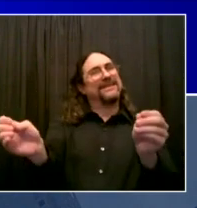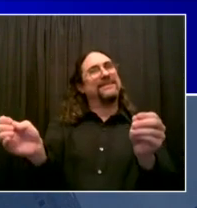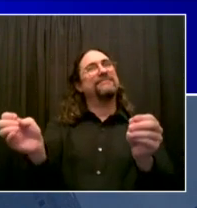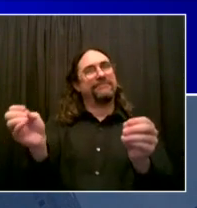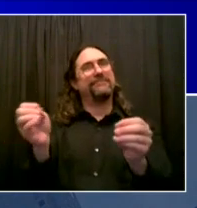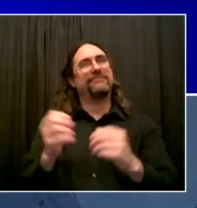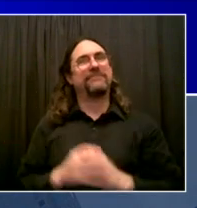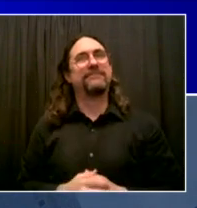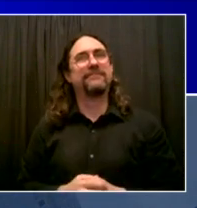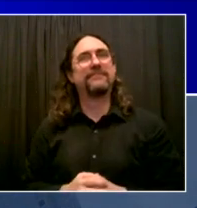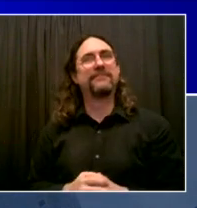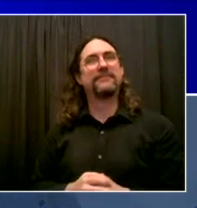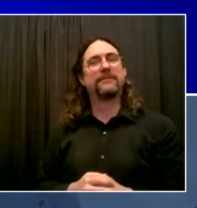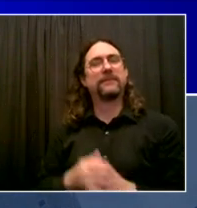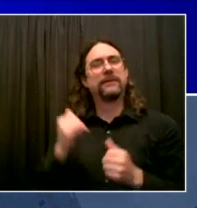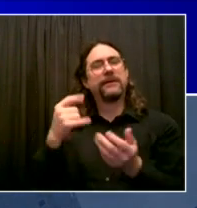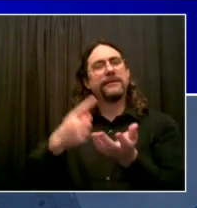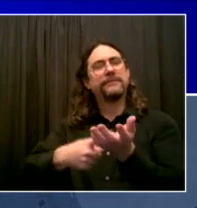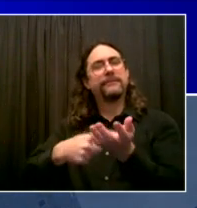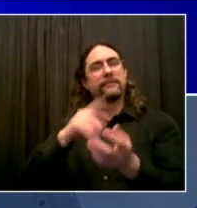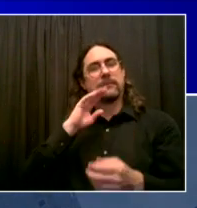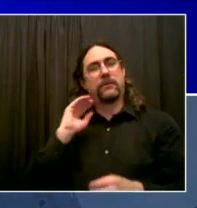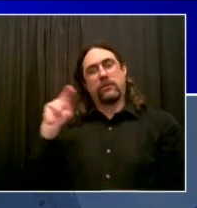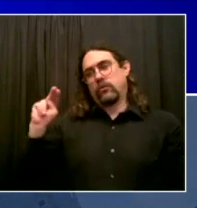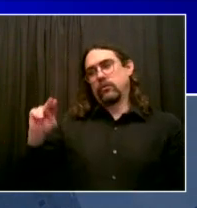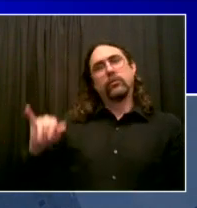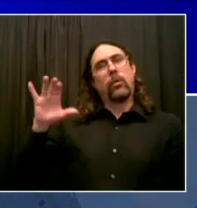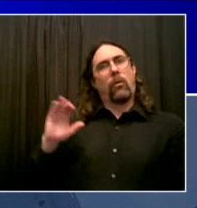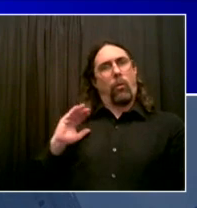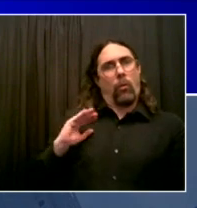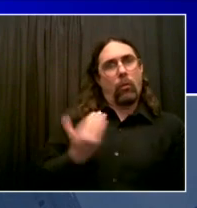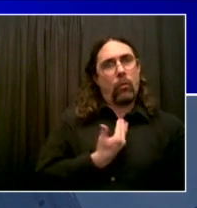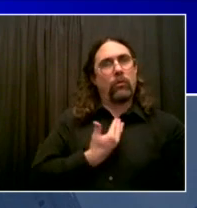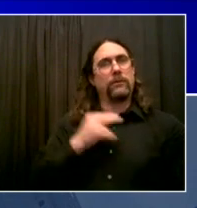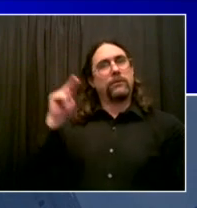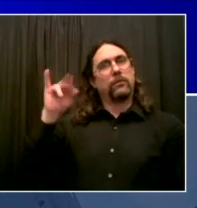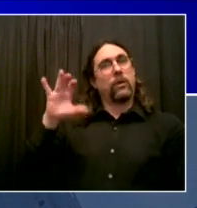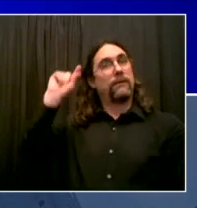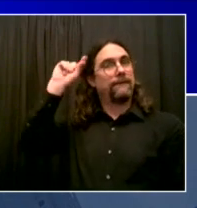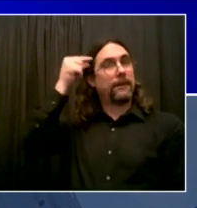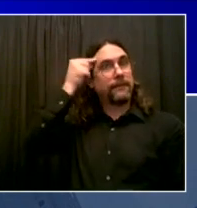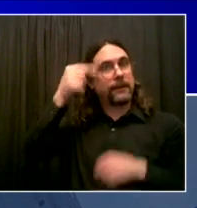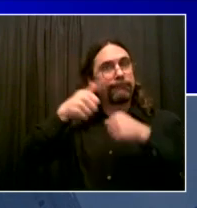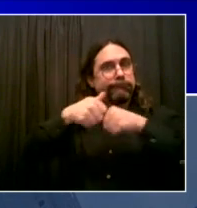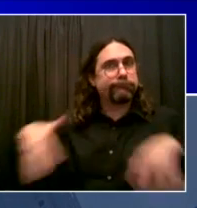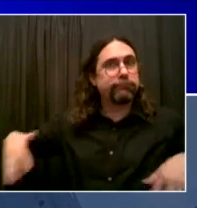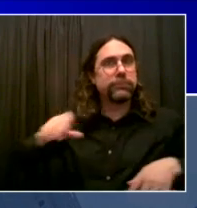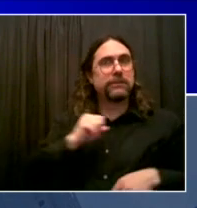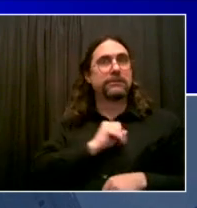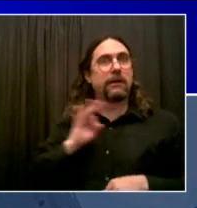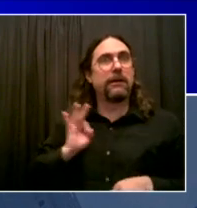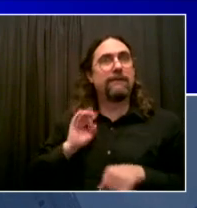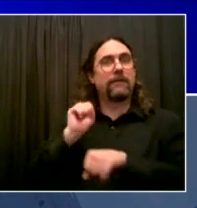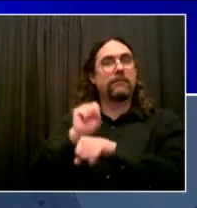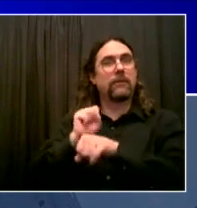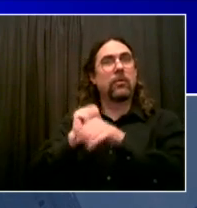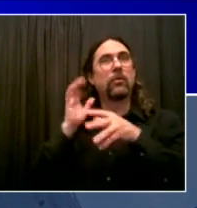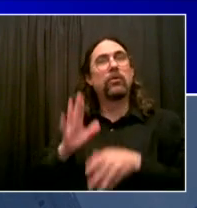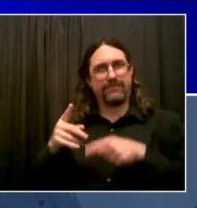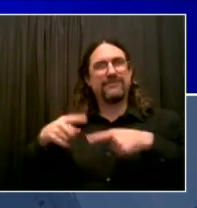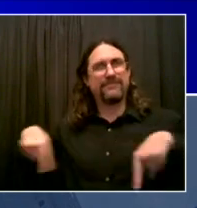crisis bravely, strongly, with tremendous compassion and effectiveness to protect all of us, serve all of us, no matter